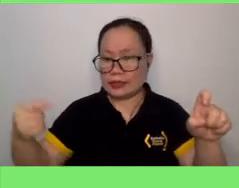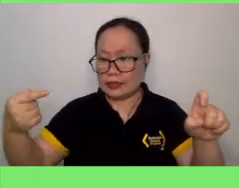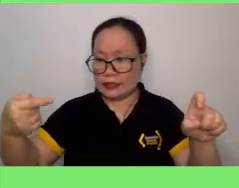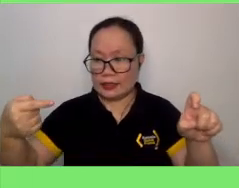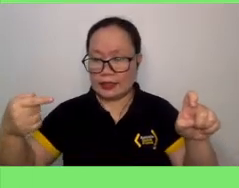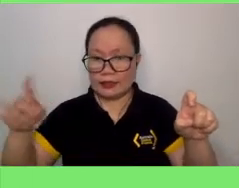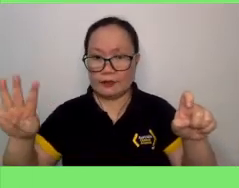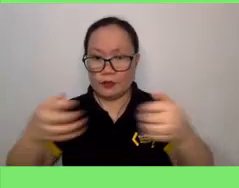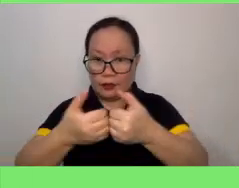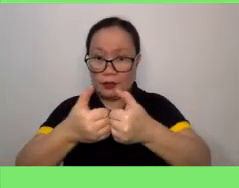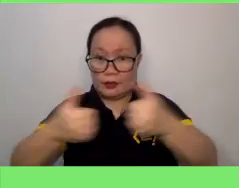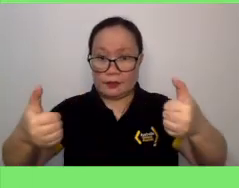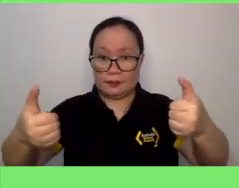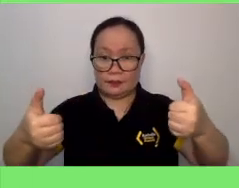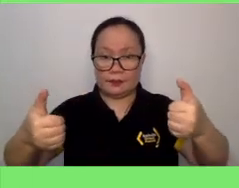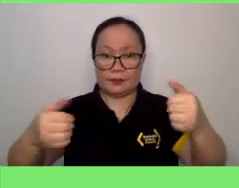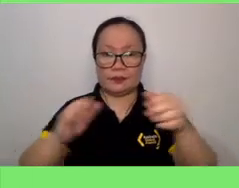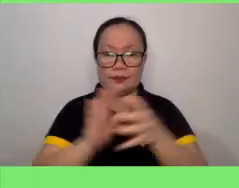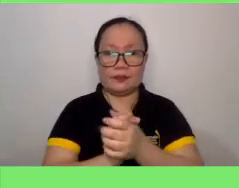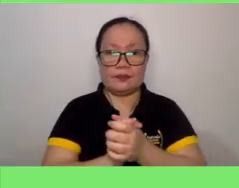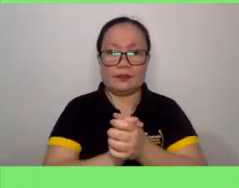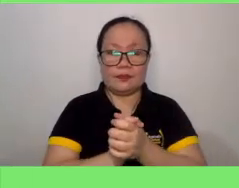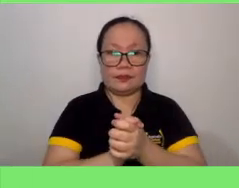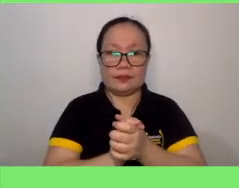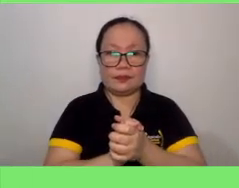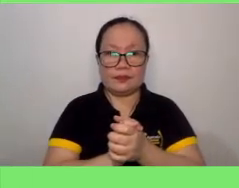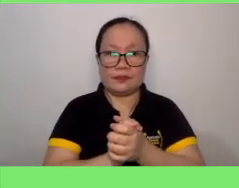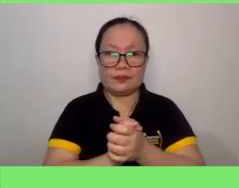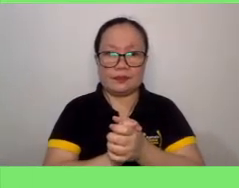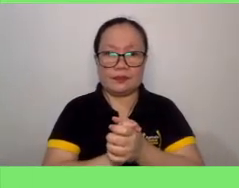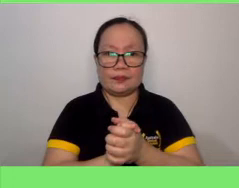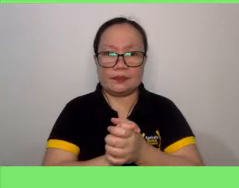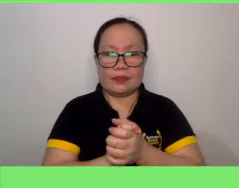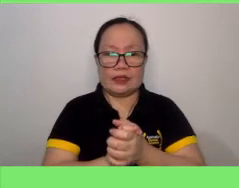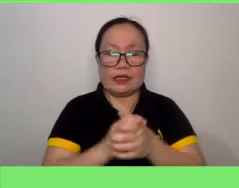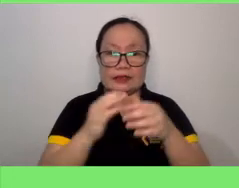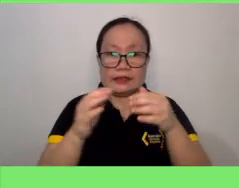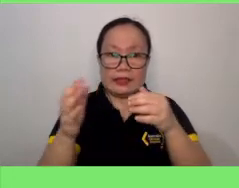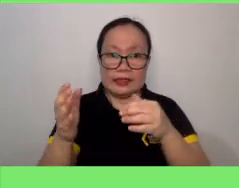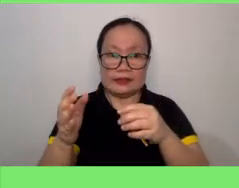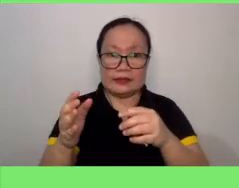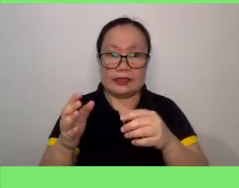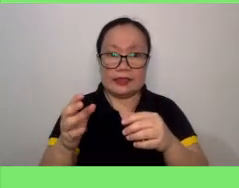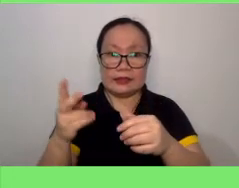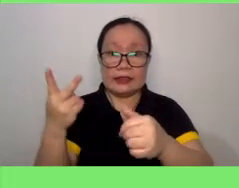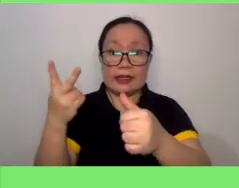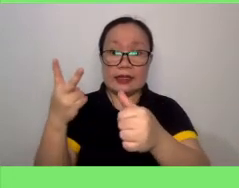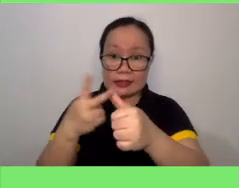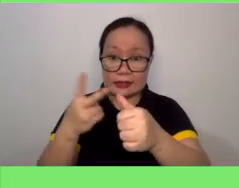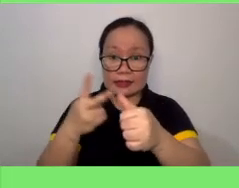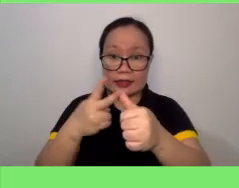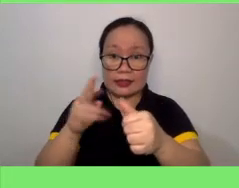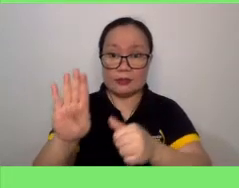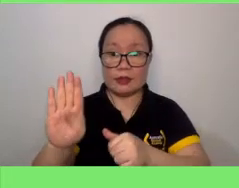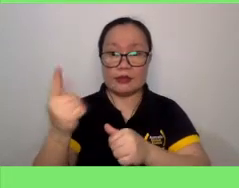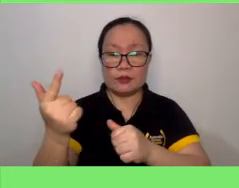and then negative 4. Okay? Now, dito, ilalagay mo yung second binomial, ganun din po dito.